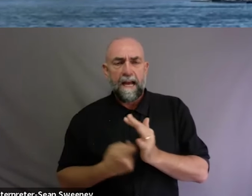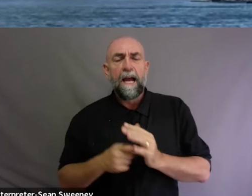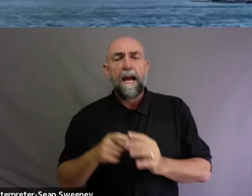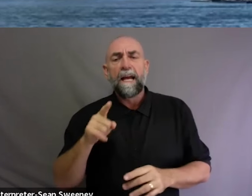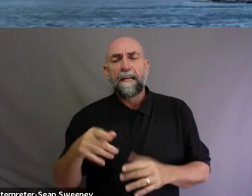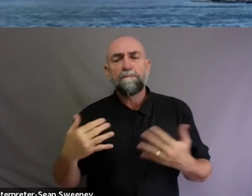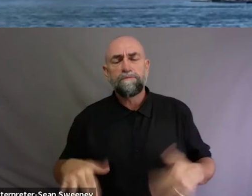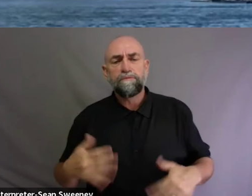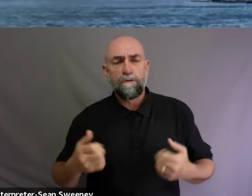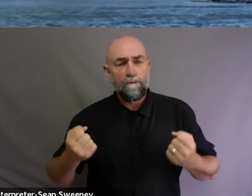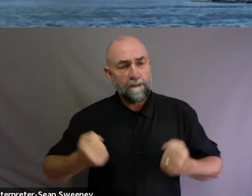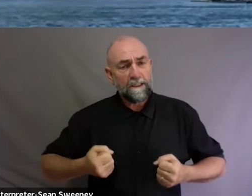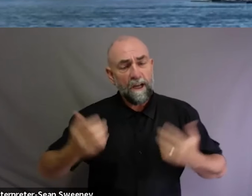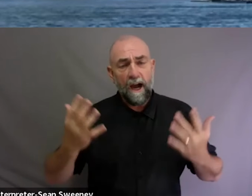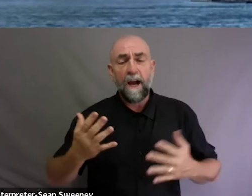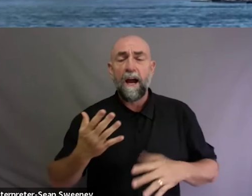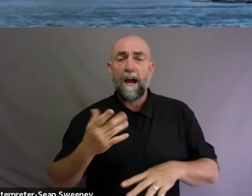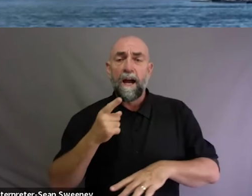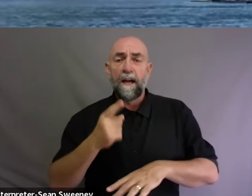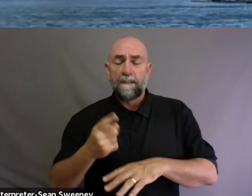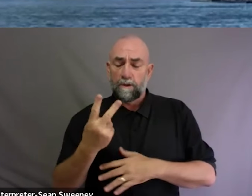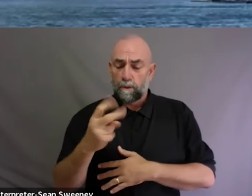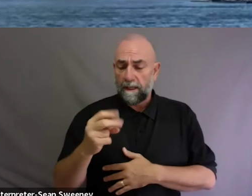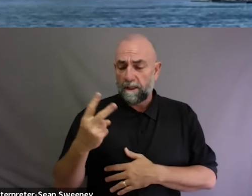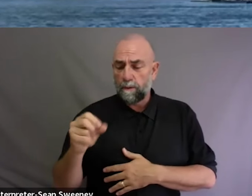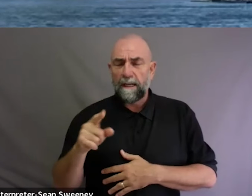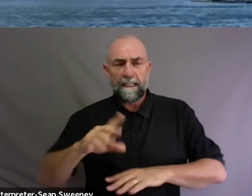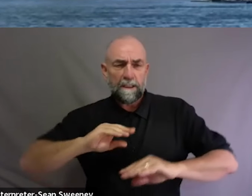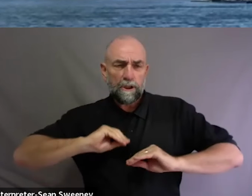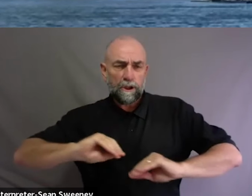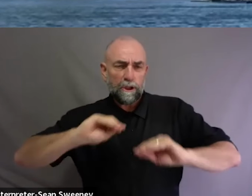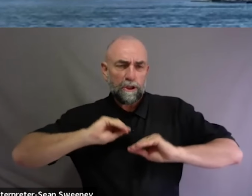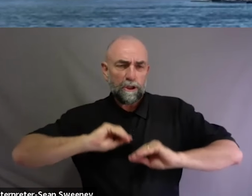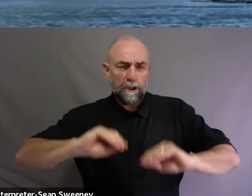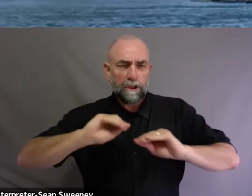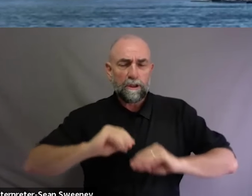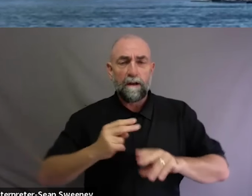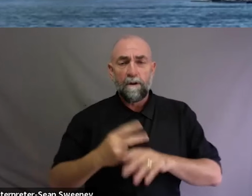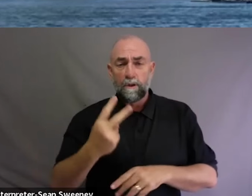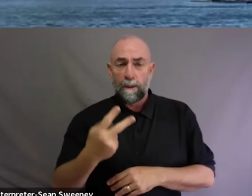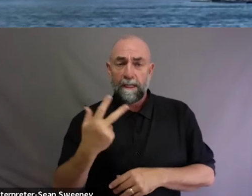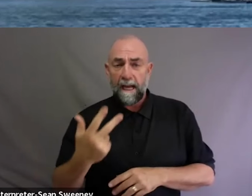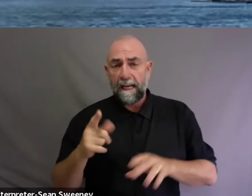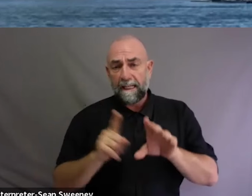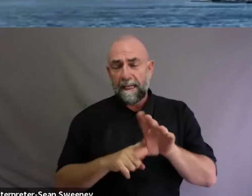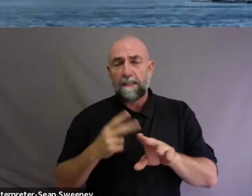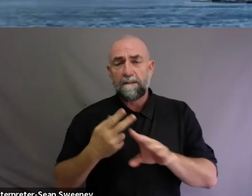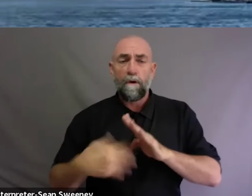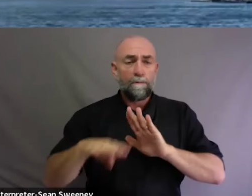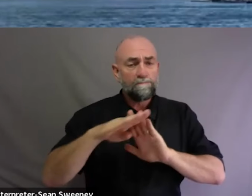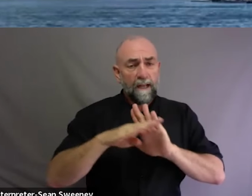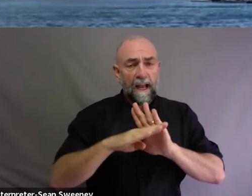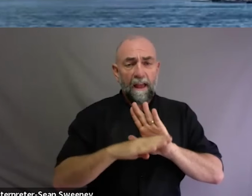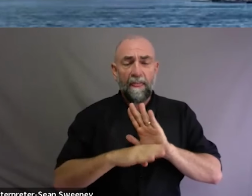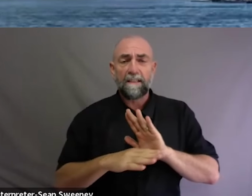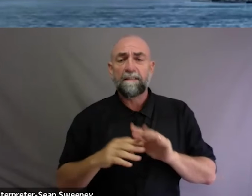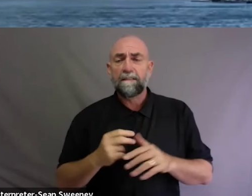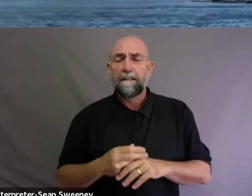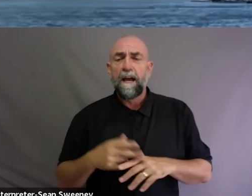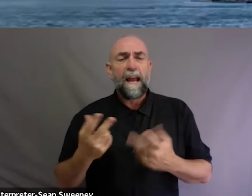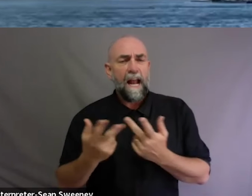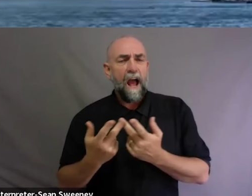after 28 years teaching professional ethics, amongst other topics, and was a sometime associate dean, sat on the